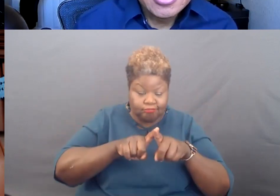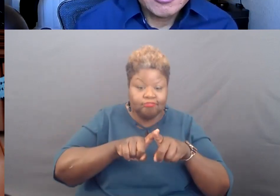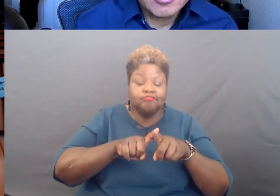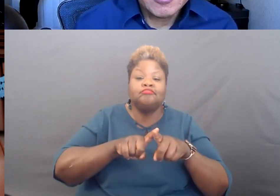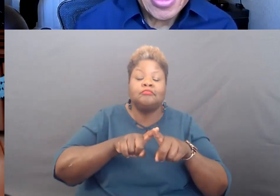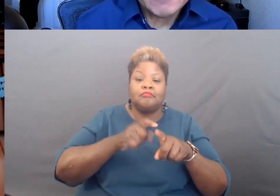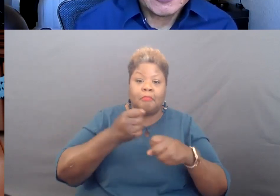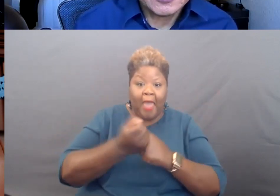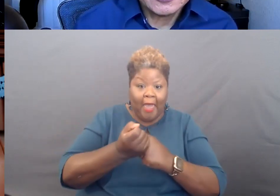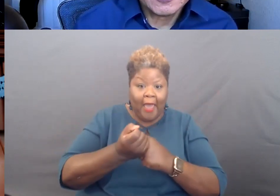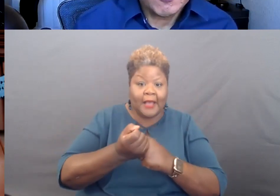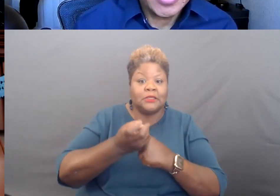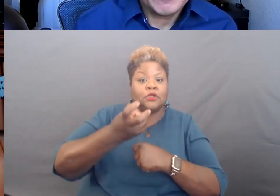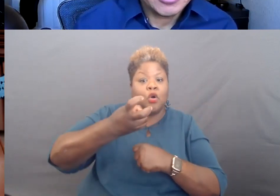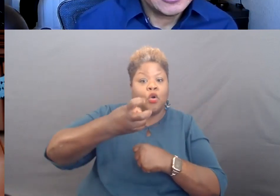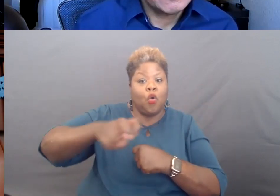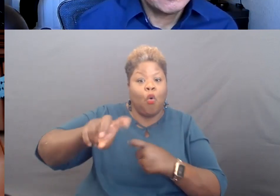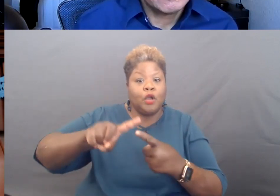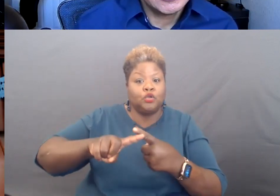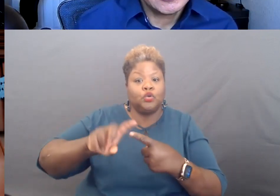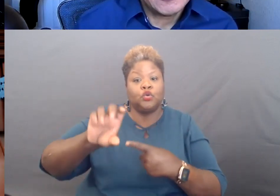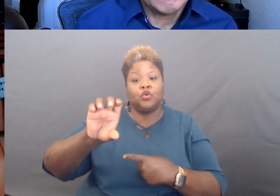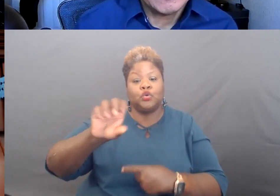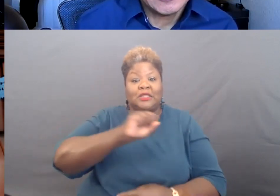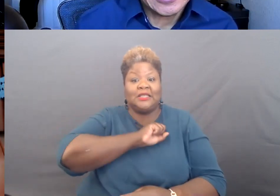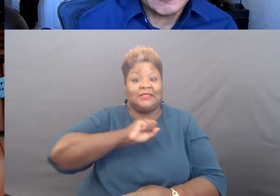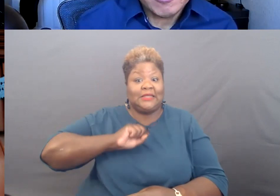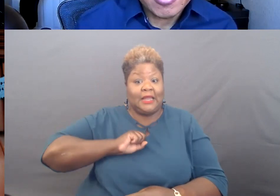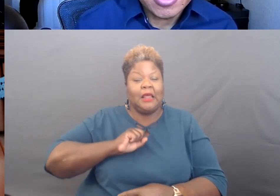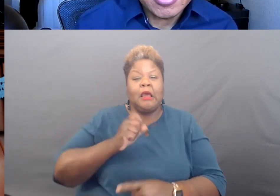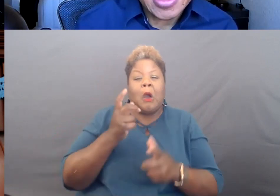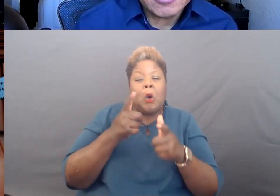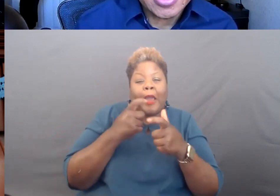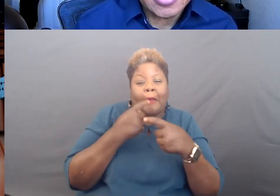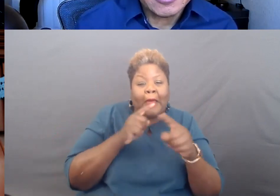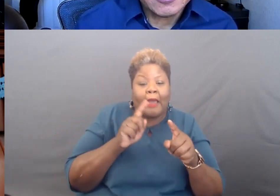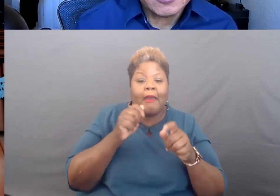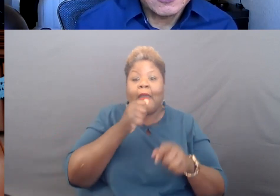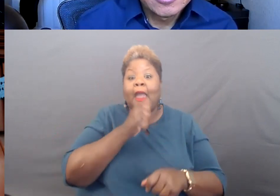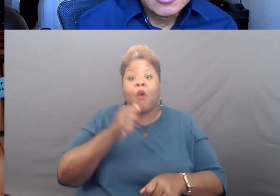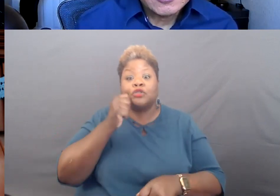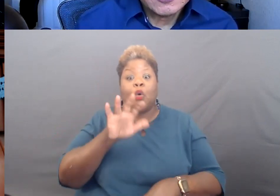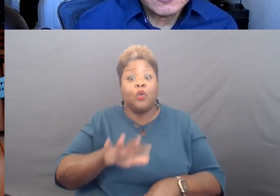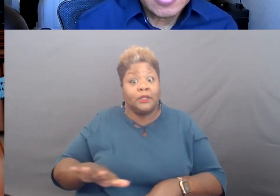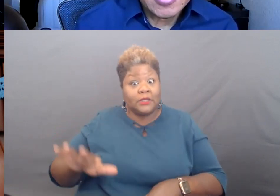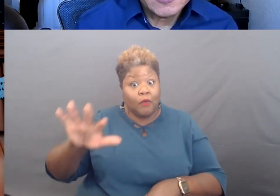Senate. So I'm just going to do a quick plug real quick. So Arizonans out there who